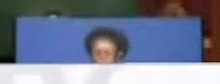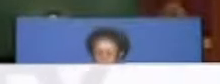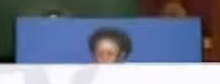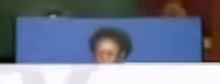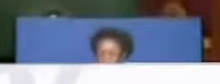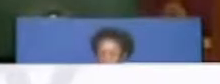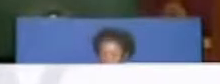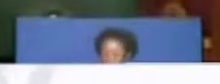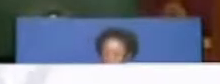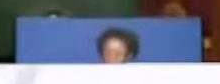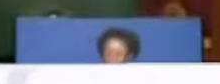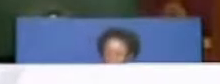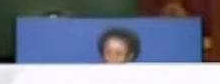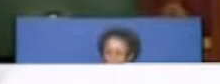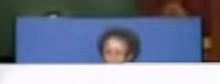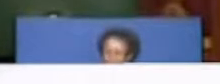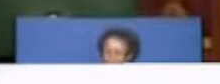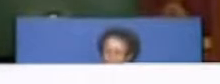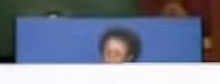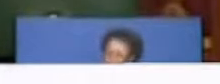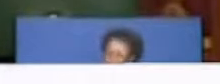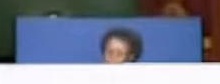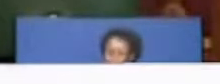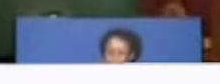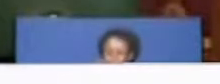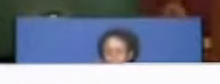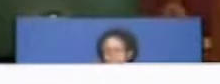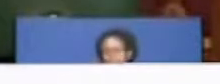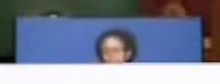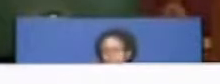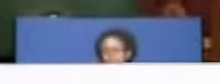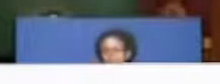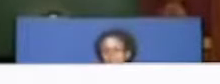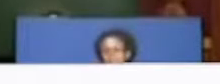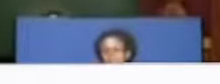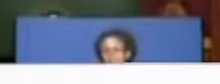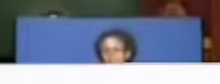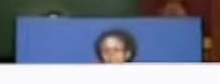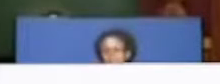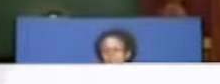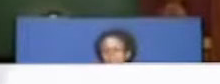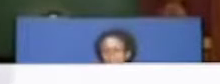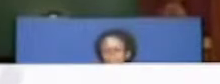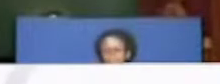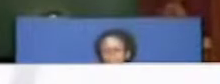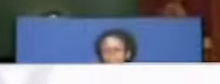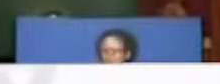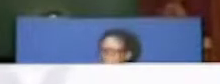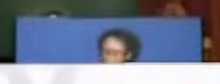the highest pay that they have received in many, many years.